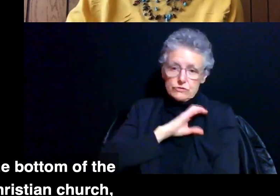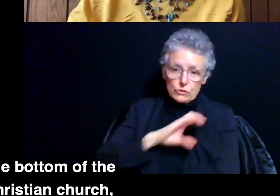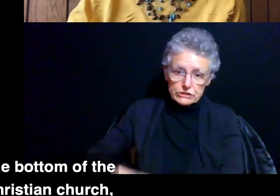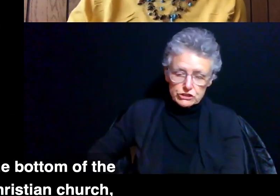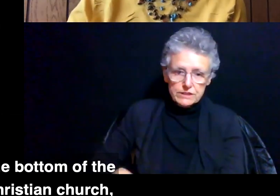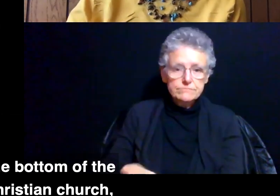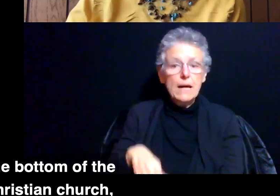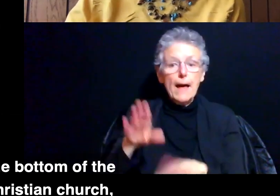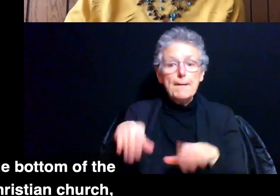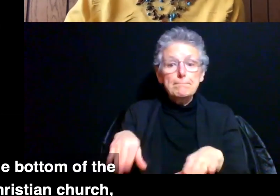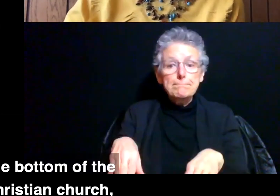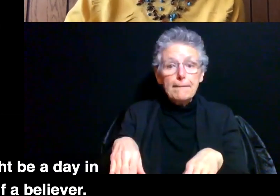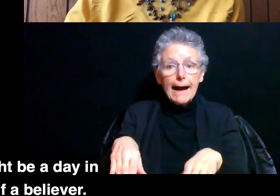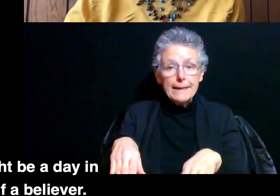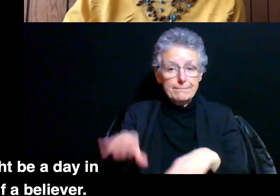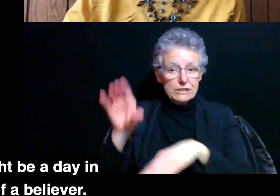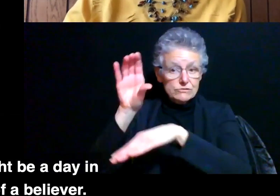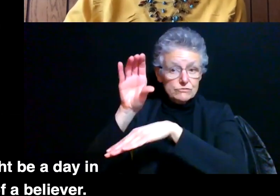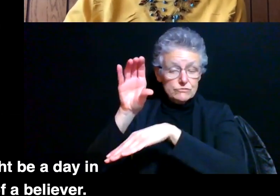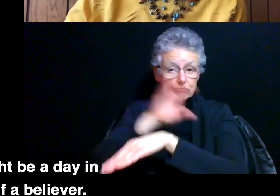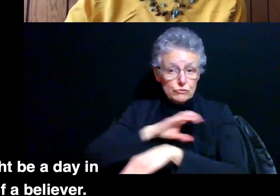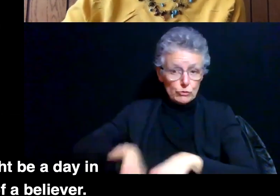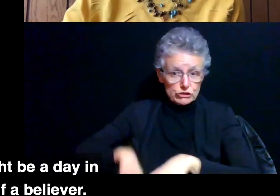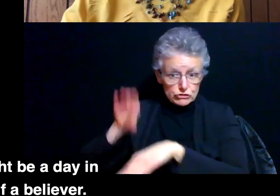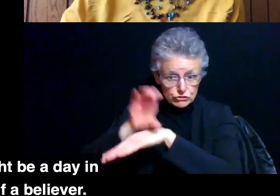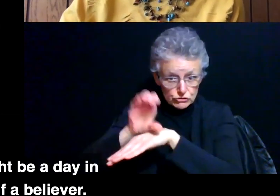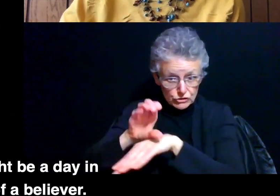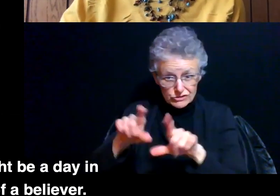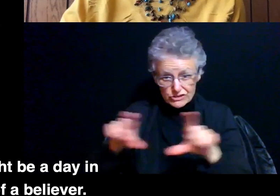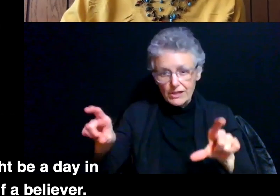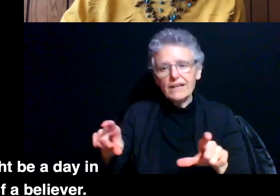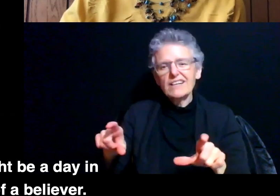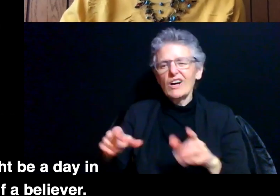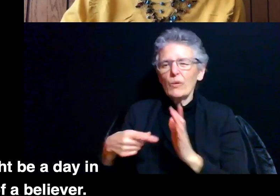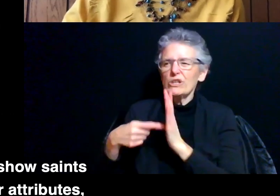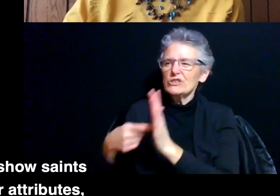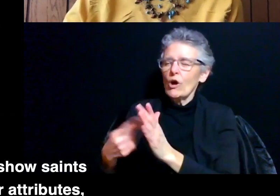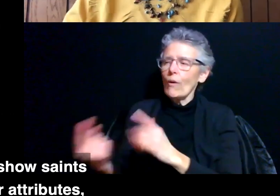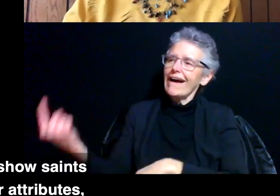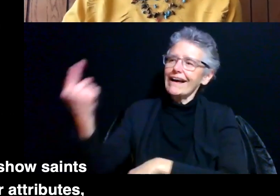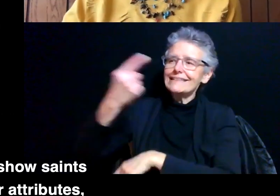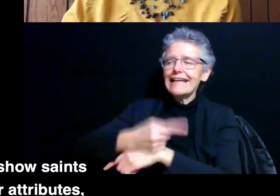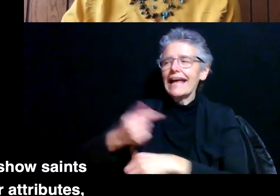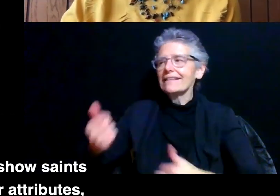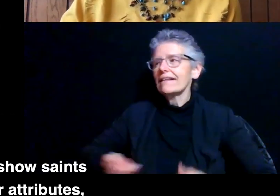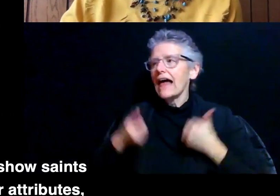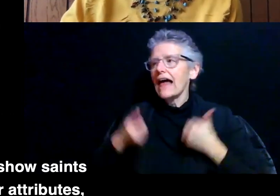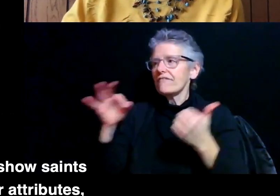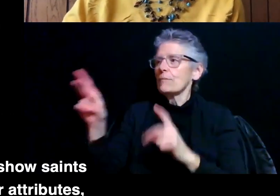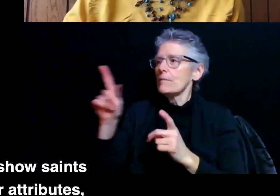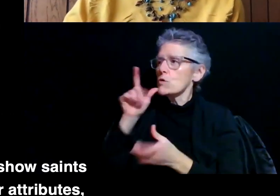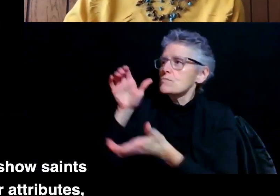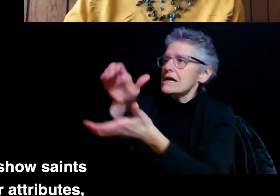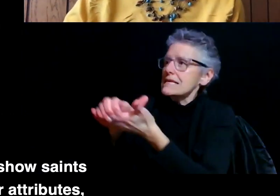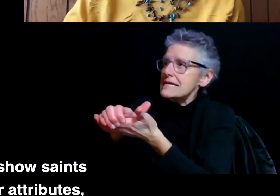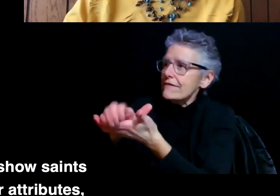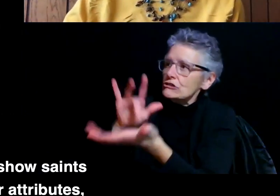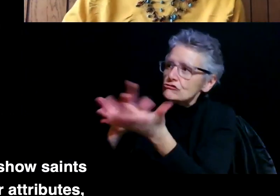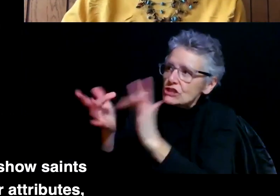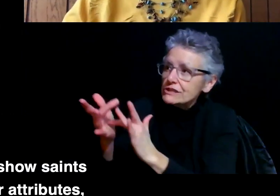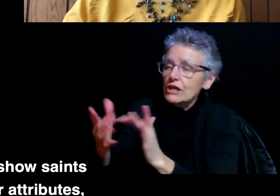bottom of the walls in a Christian church, these might be a day in the life of a believer. It might show saints and